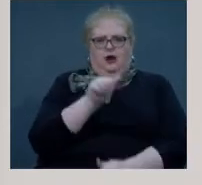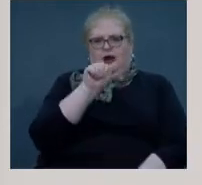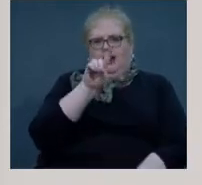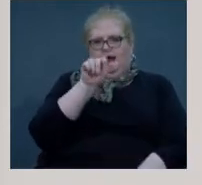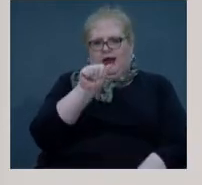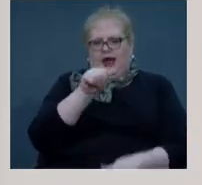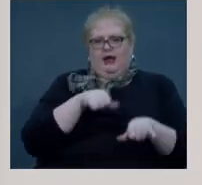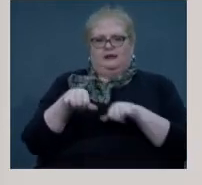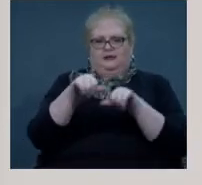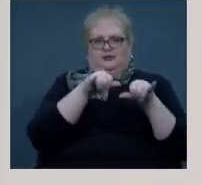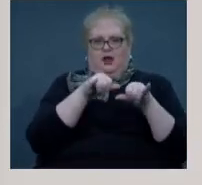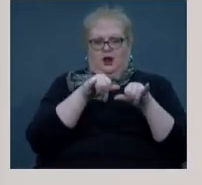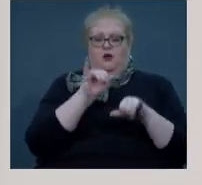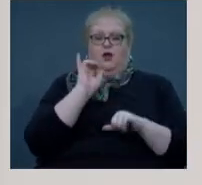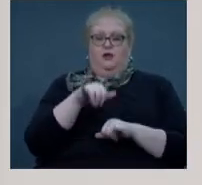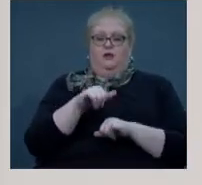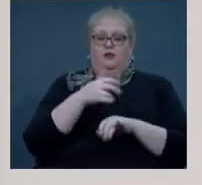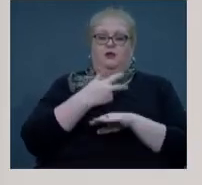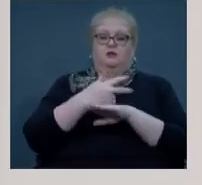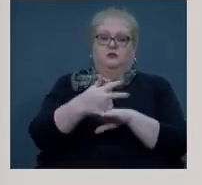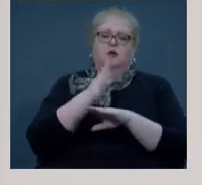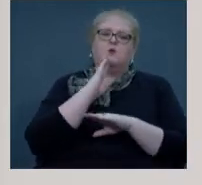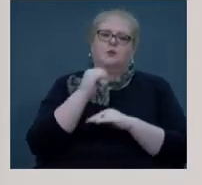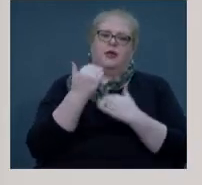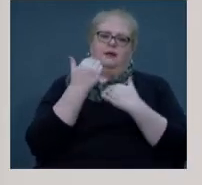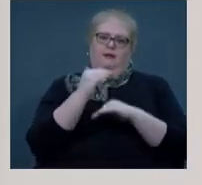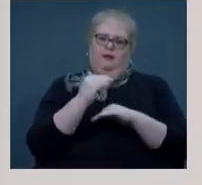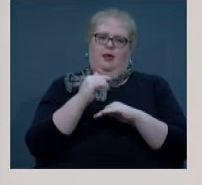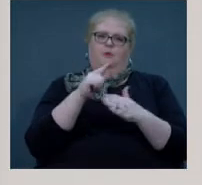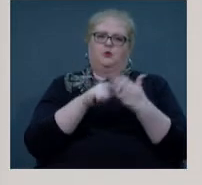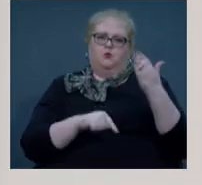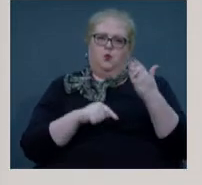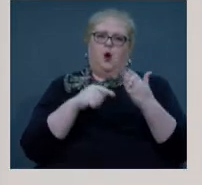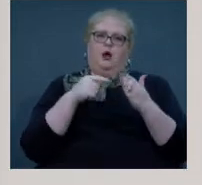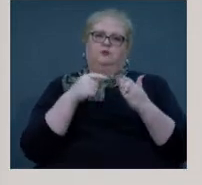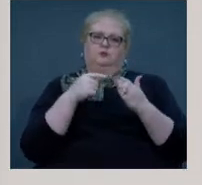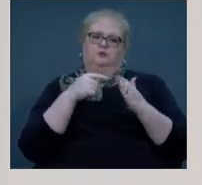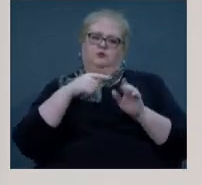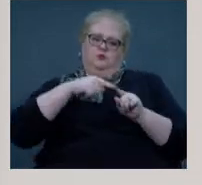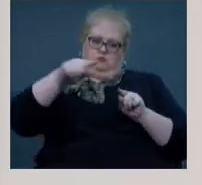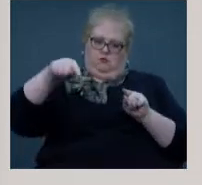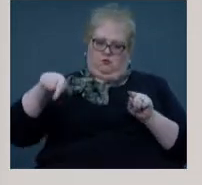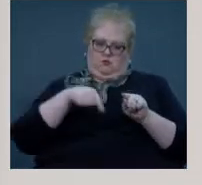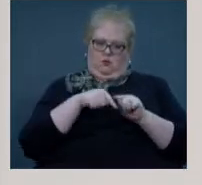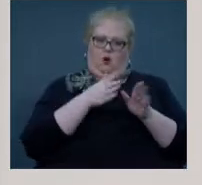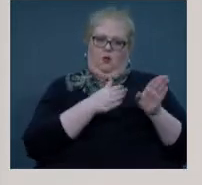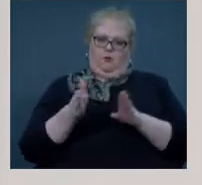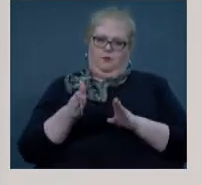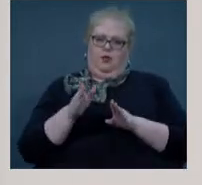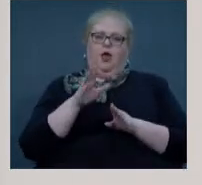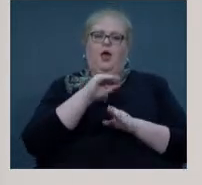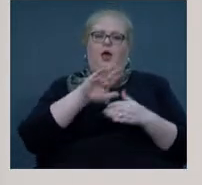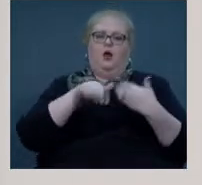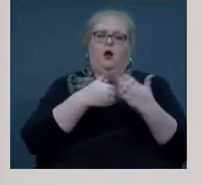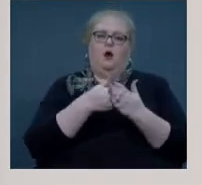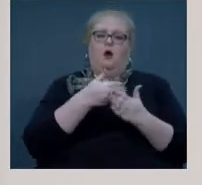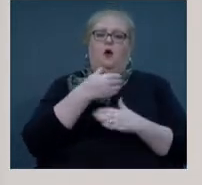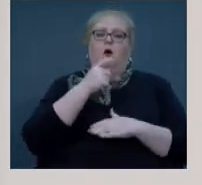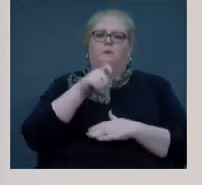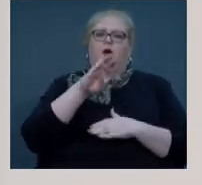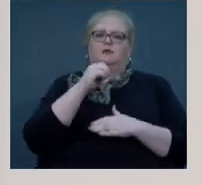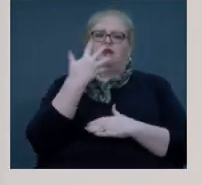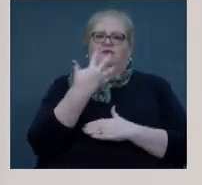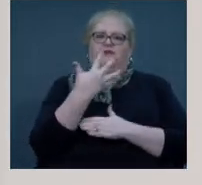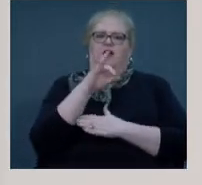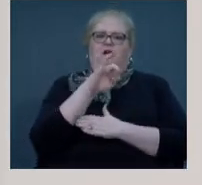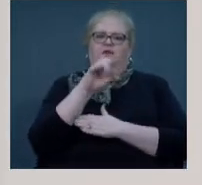will be limited to the signage shown on the proposed site plan. All signage must be located at least 5 feet back from property lines,